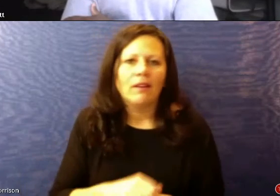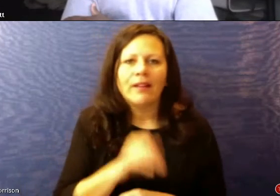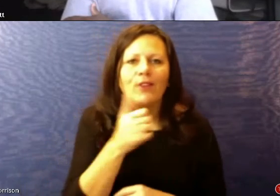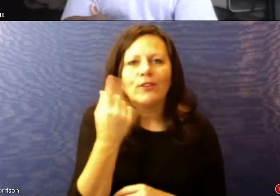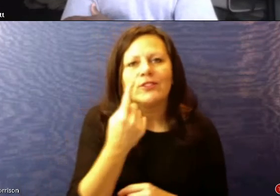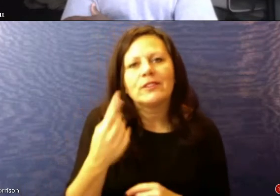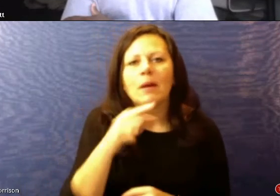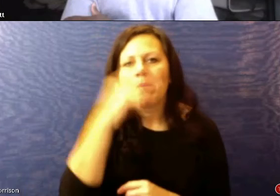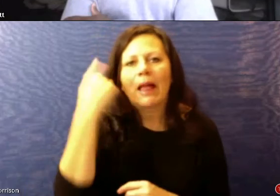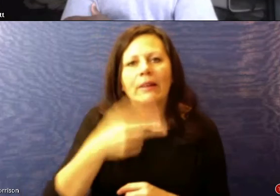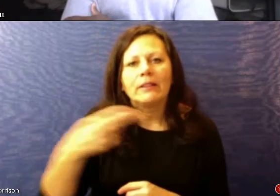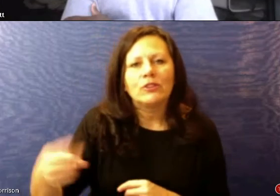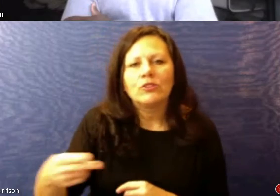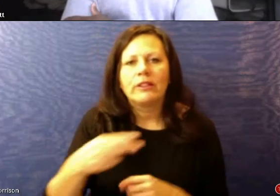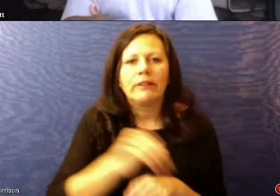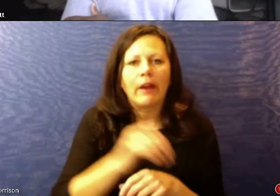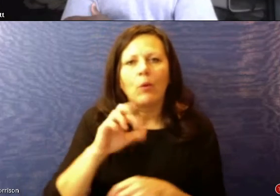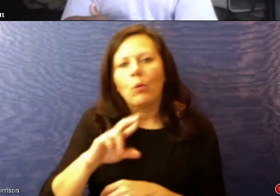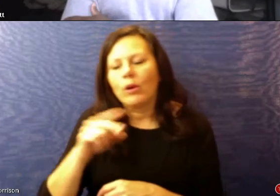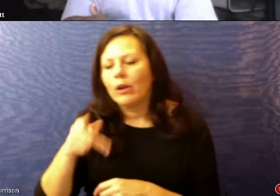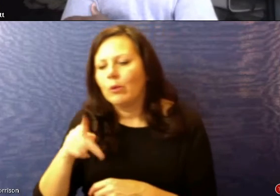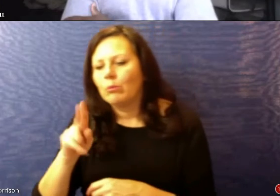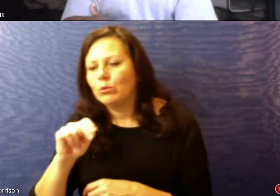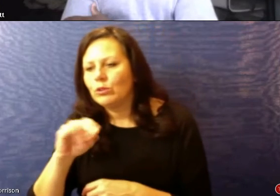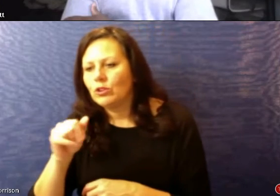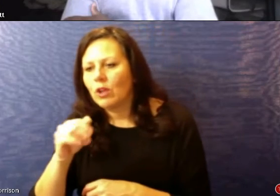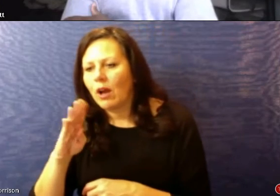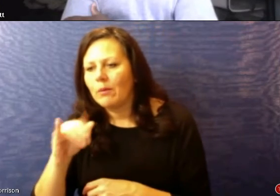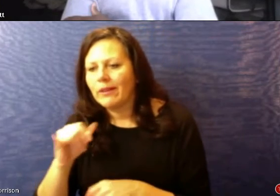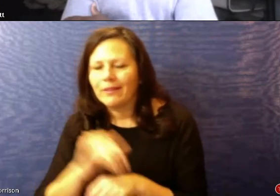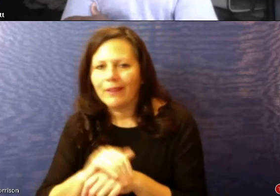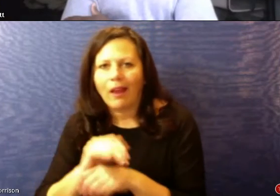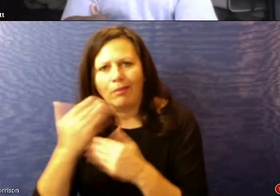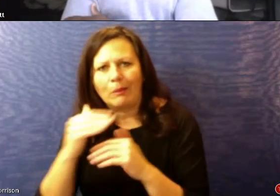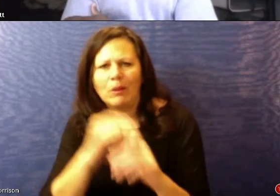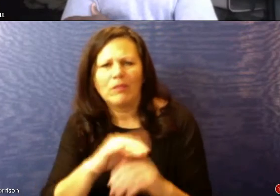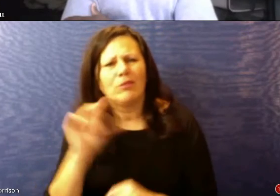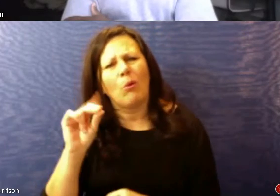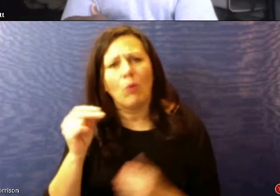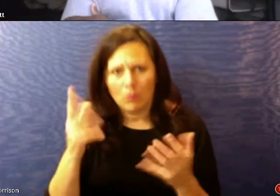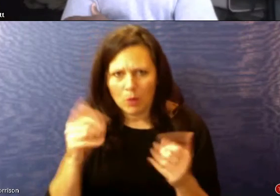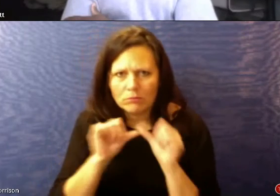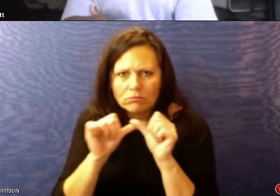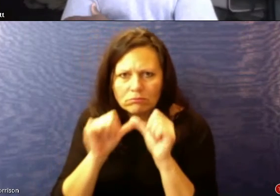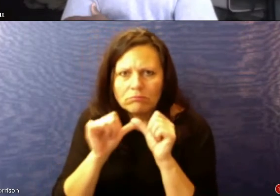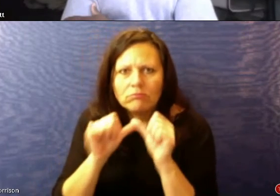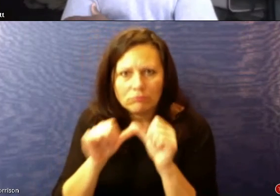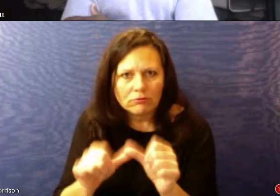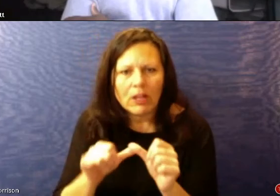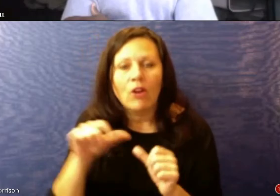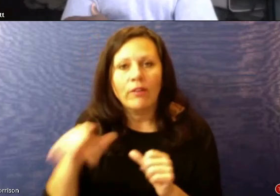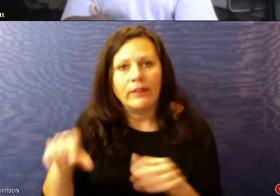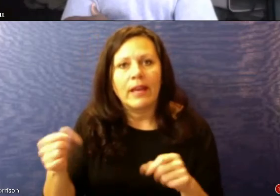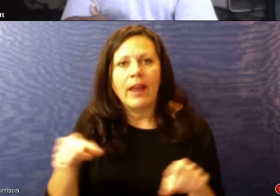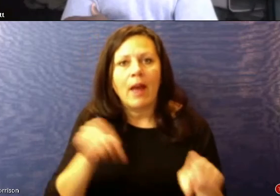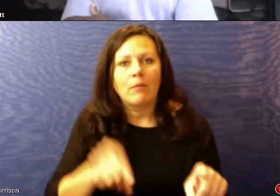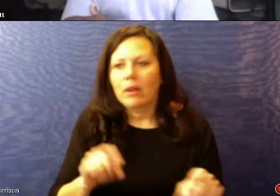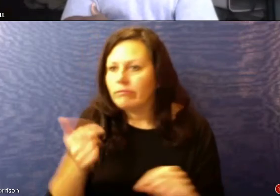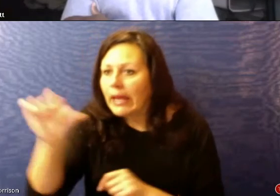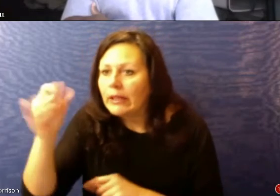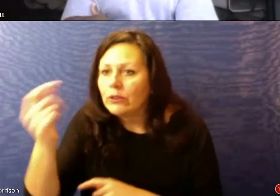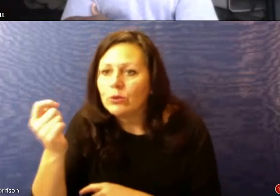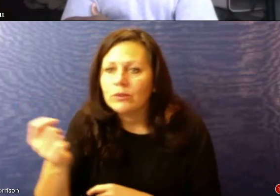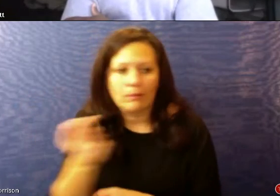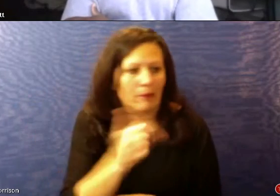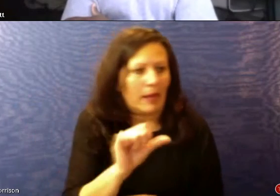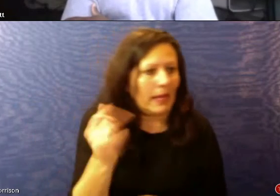or Punjabi night, but making sure this is ongoing, that this can happen on a random Tuesday as well as any other day of the